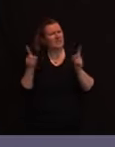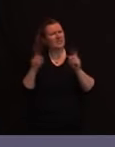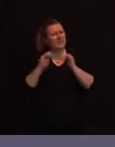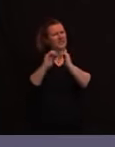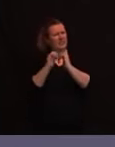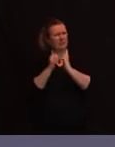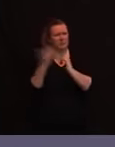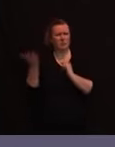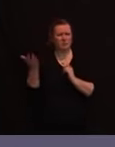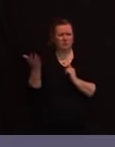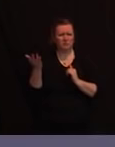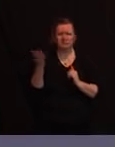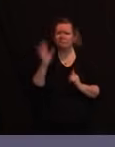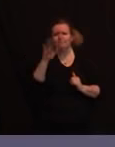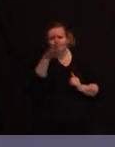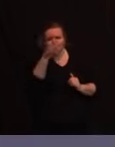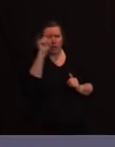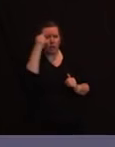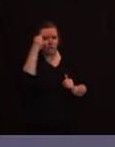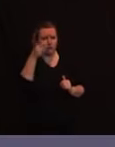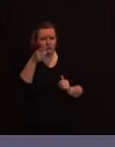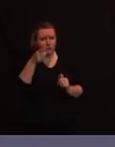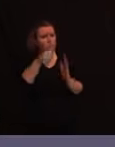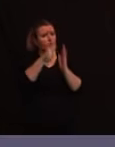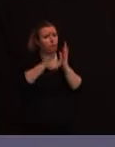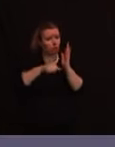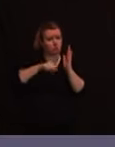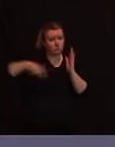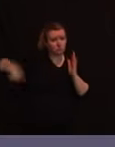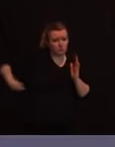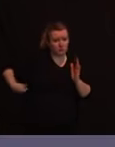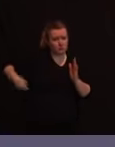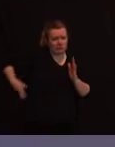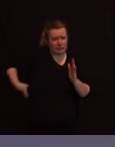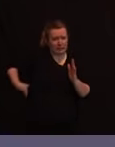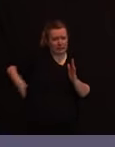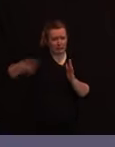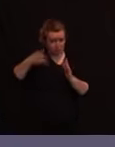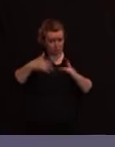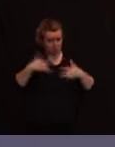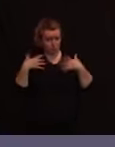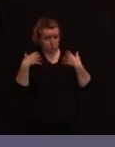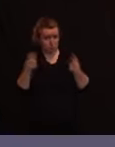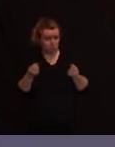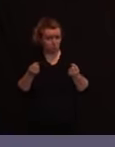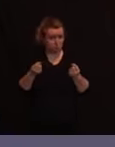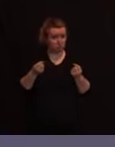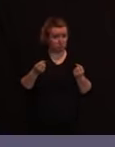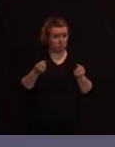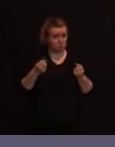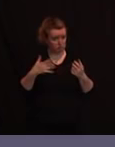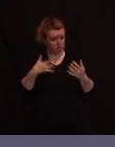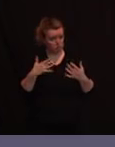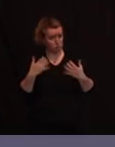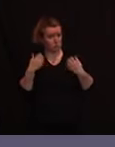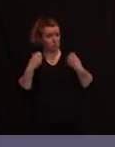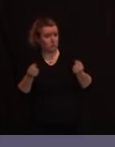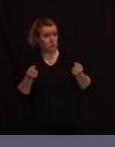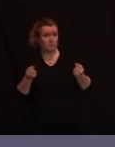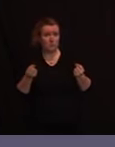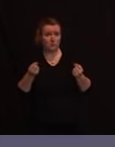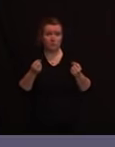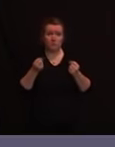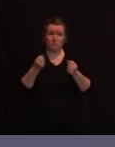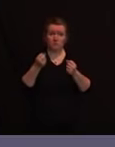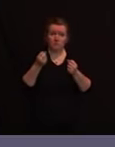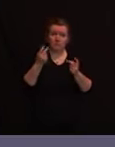operation fairly recently. How are you holding up? How are you finding the strength to deal with this kind of huge crisis?